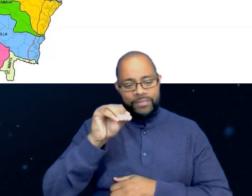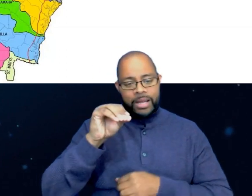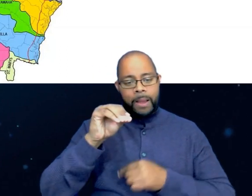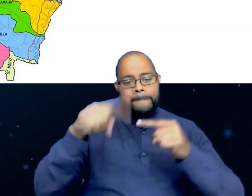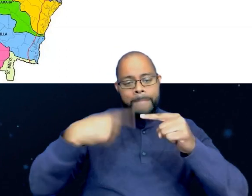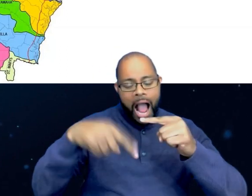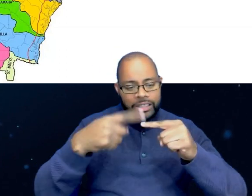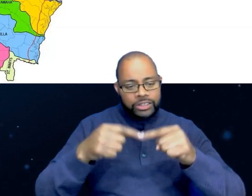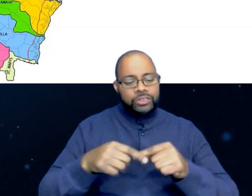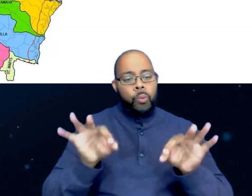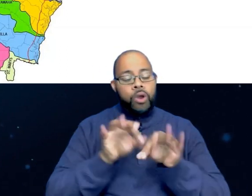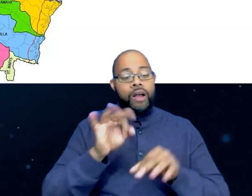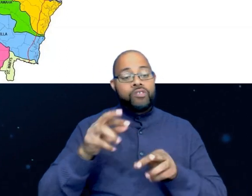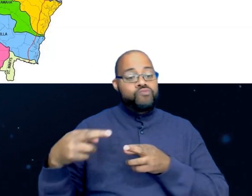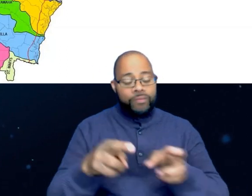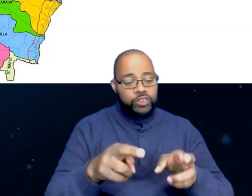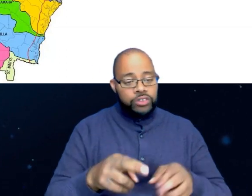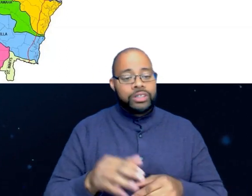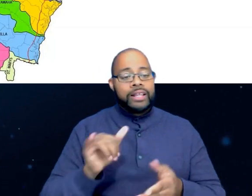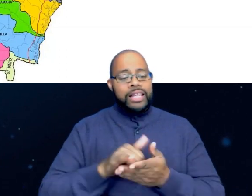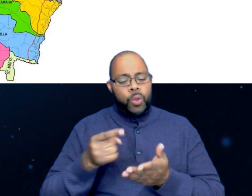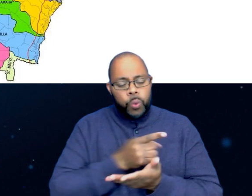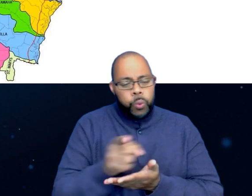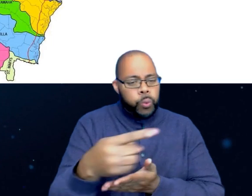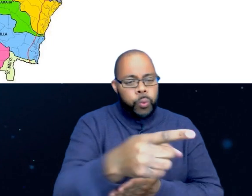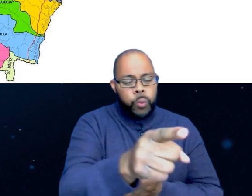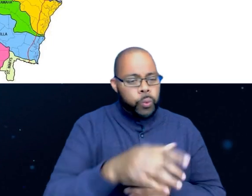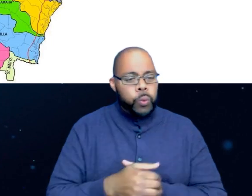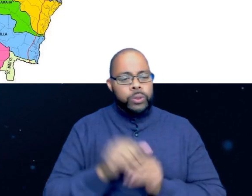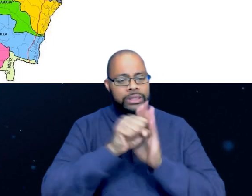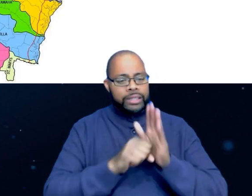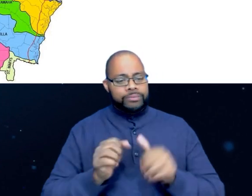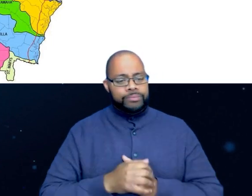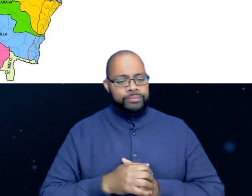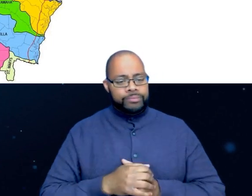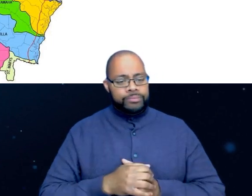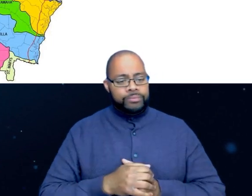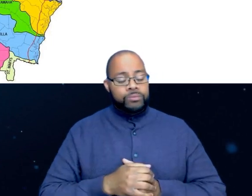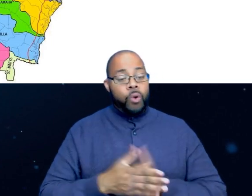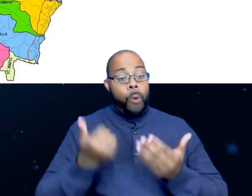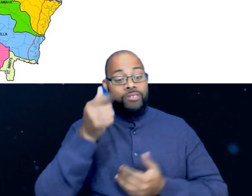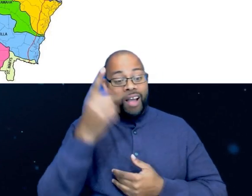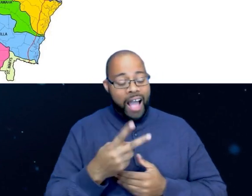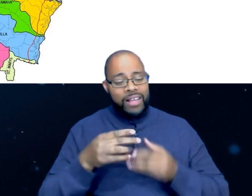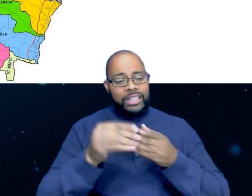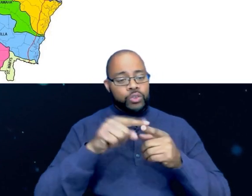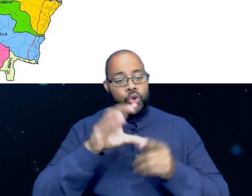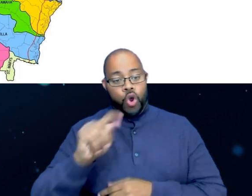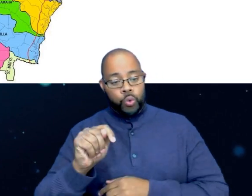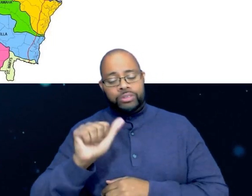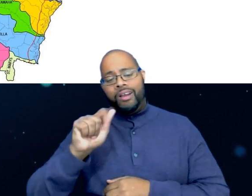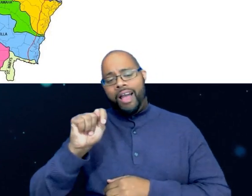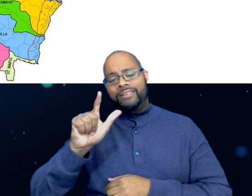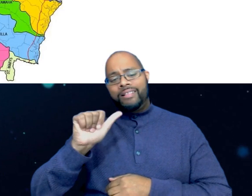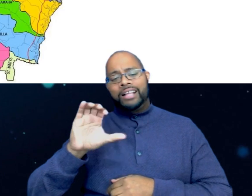70,150 miles of rivers and streams that wind their way across the state. Nearly half lead to the coast in the